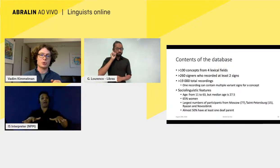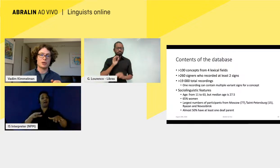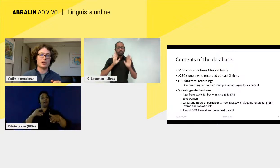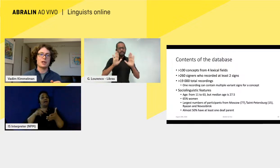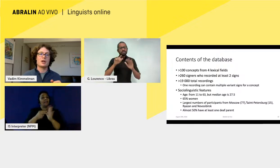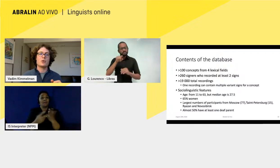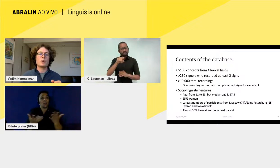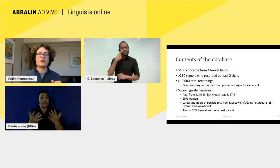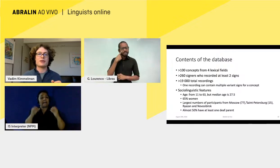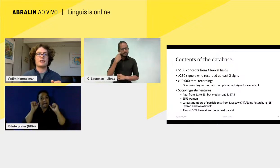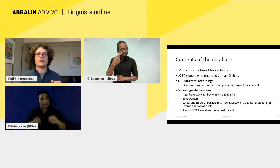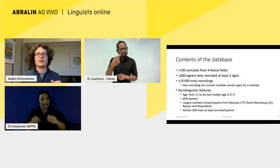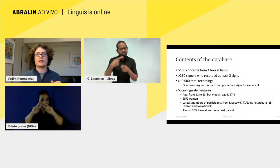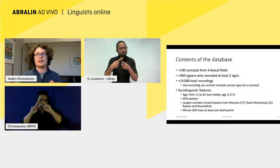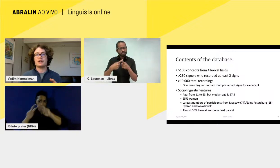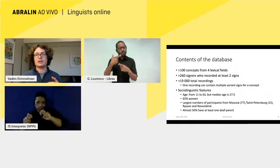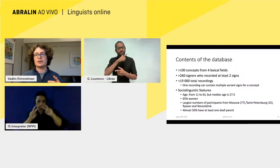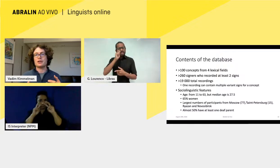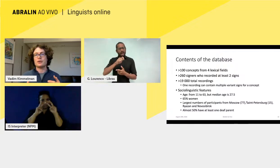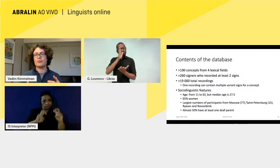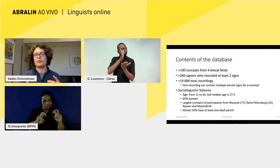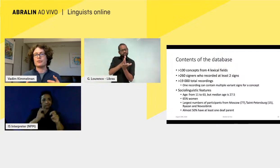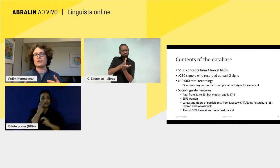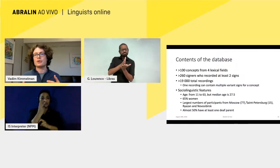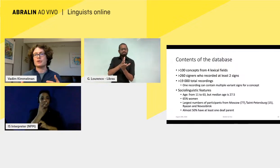to explore whether the